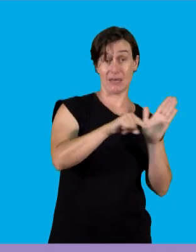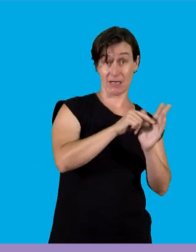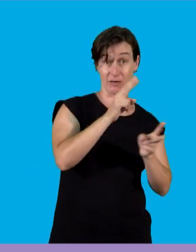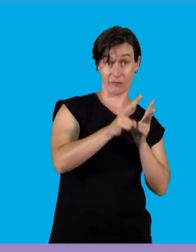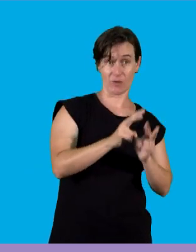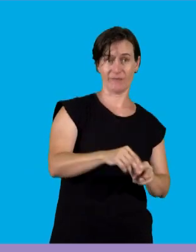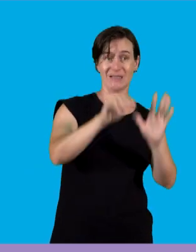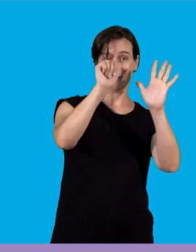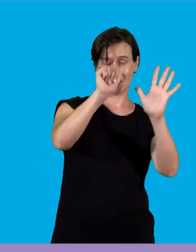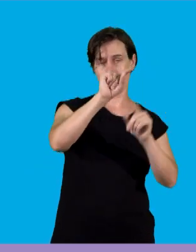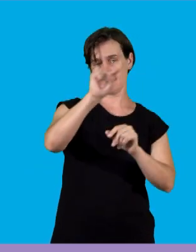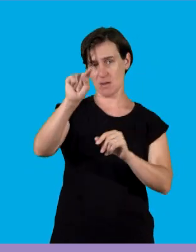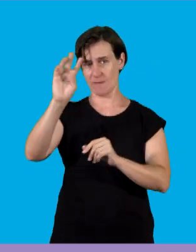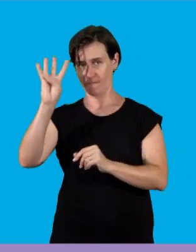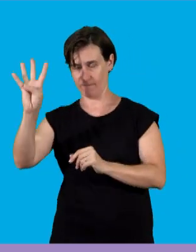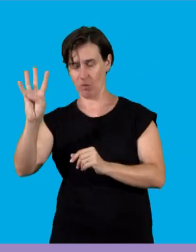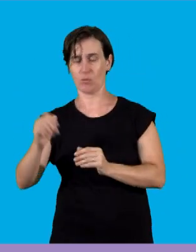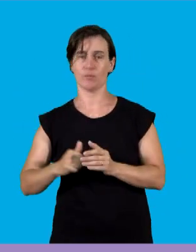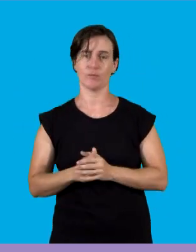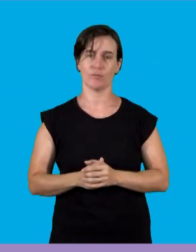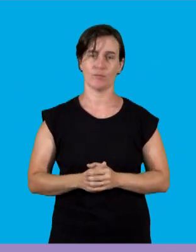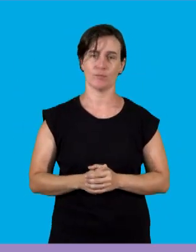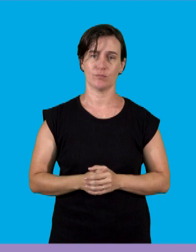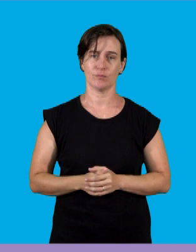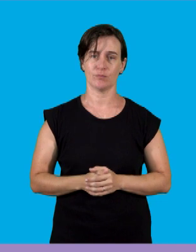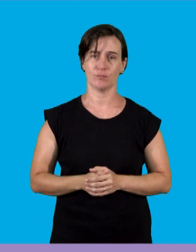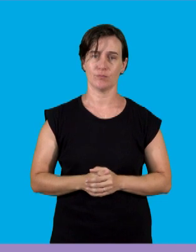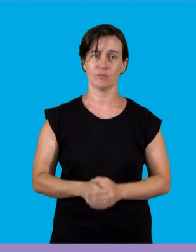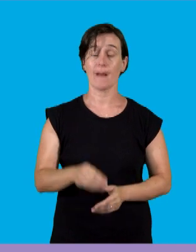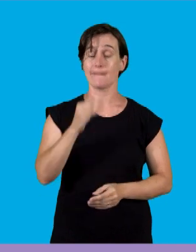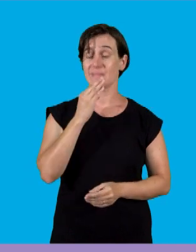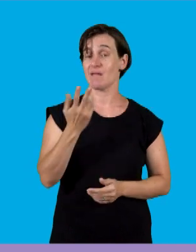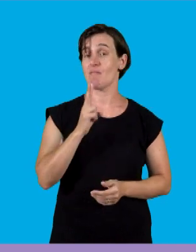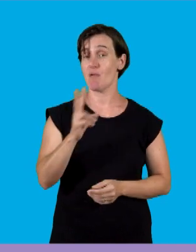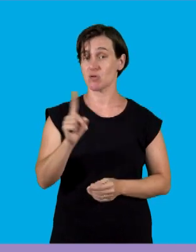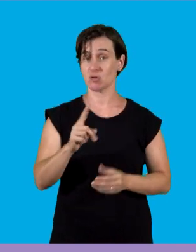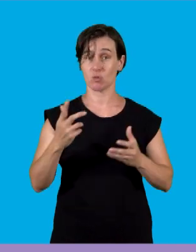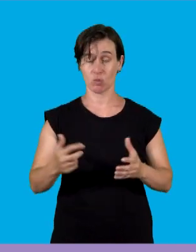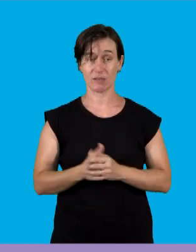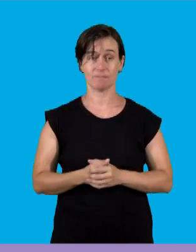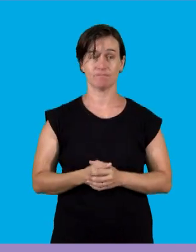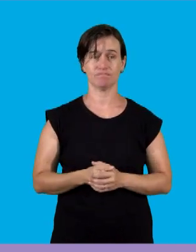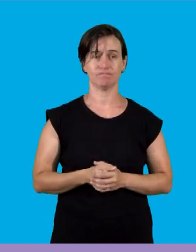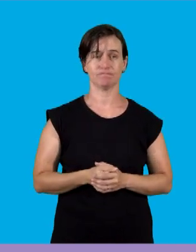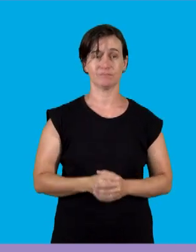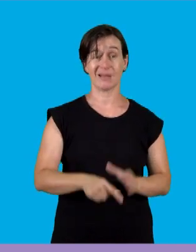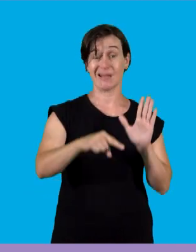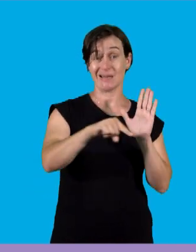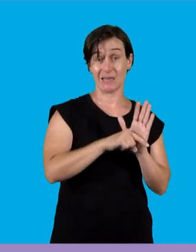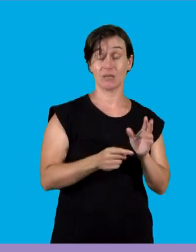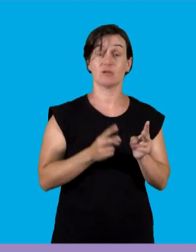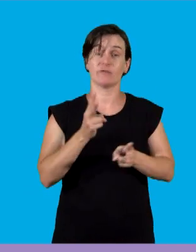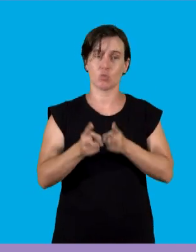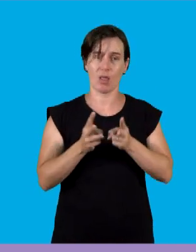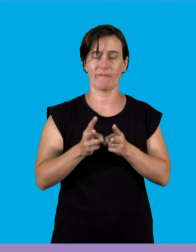be, a 6 minus a 4, and of course the answer is going to be